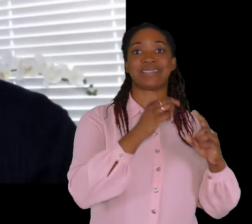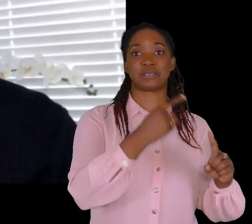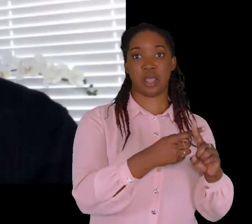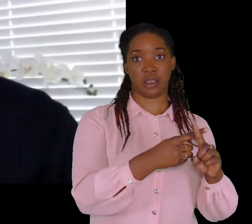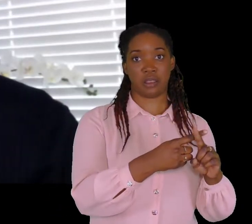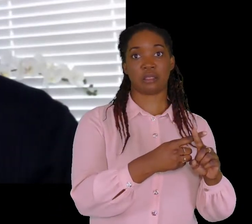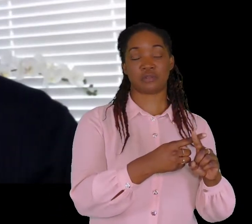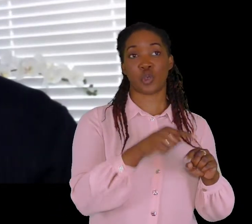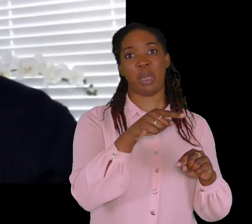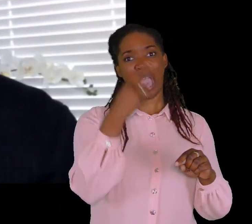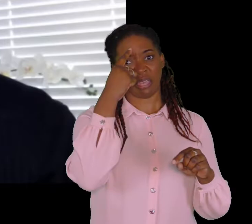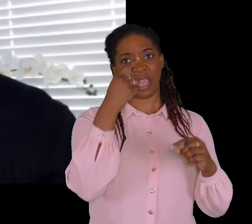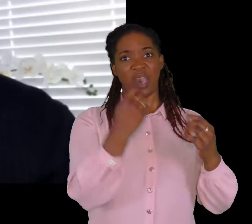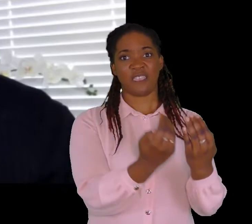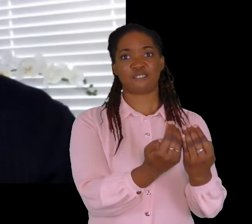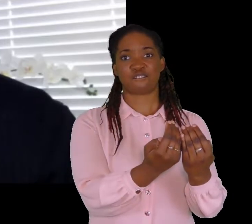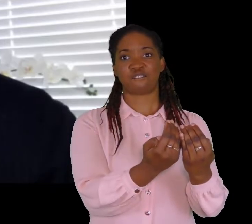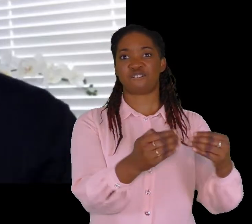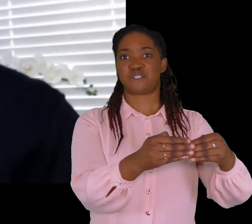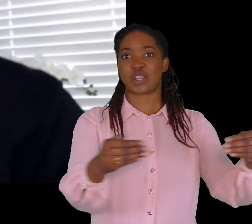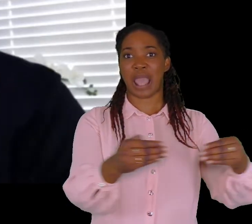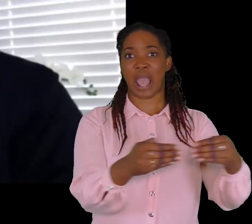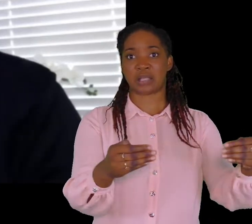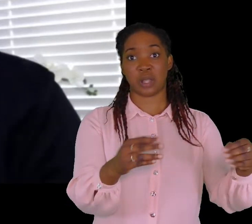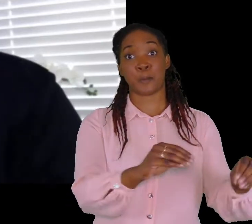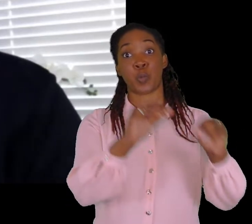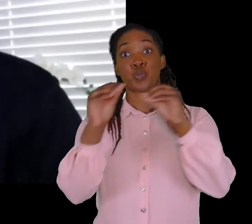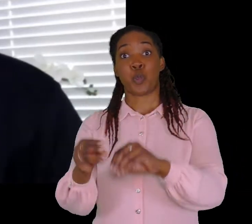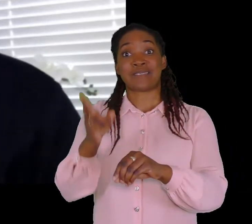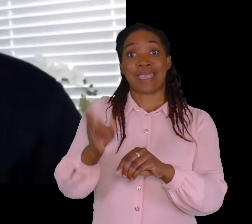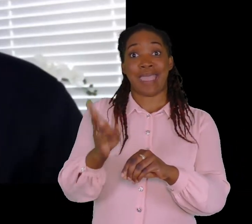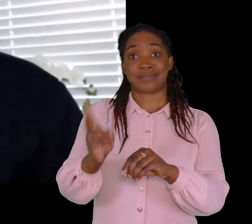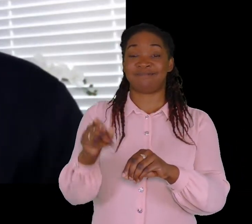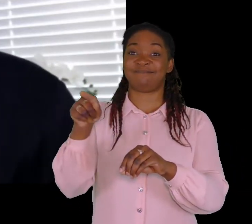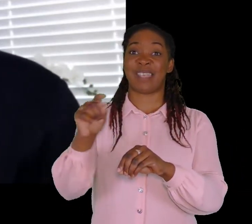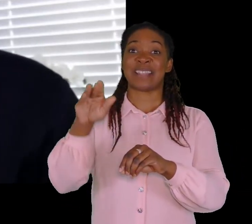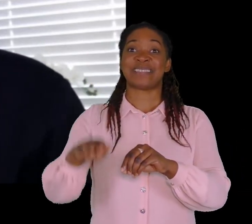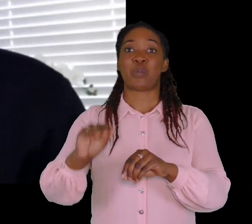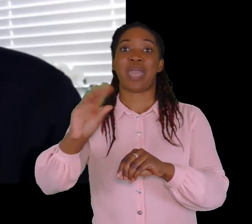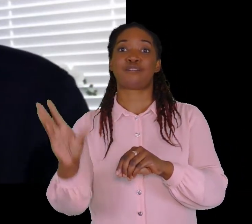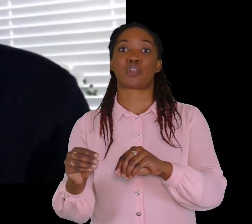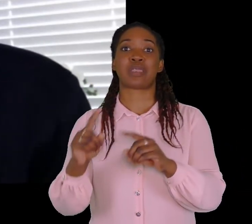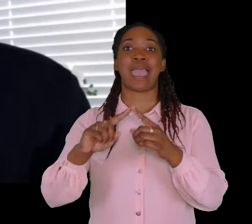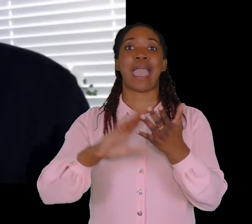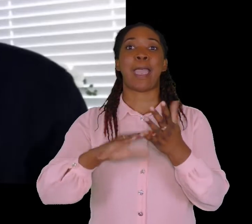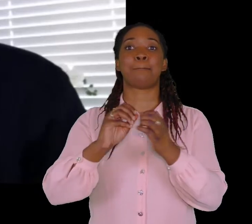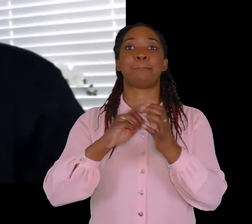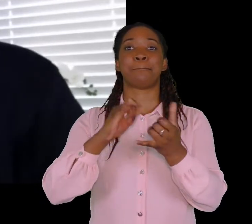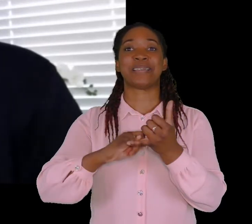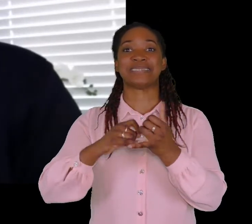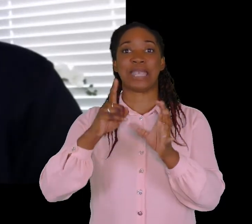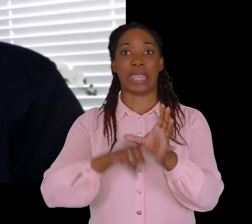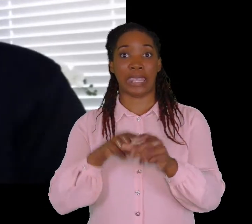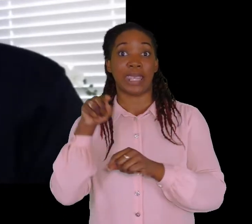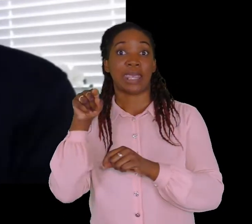African embassy in Trafalgar Square, because it was redrawn by the fact that the embassy, there was a large group